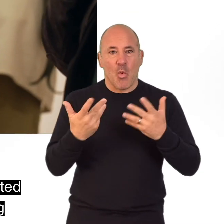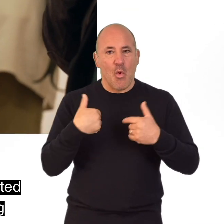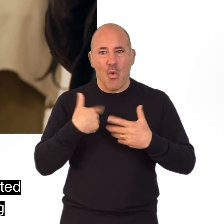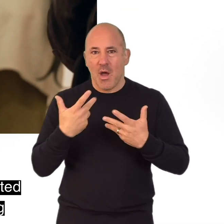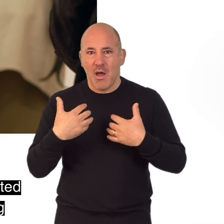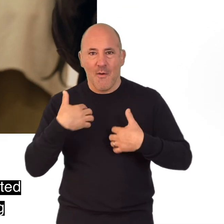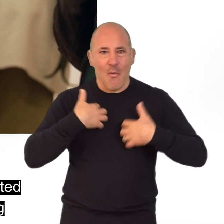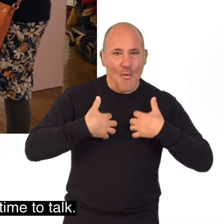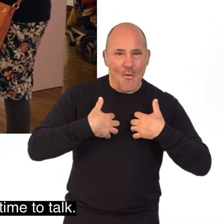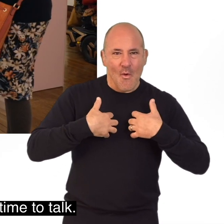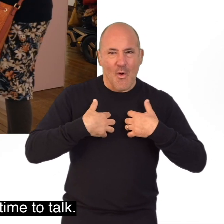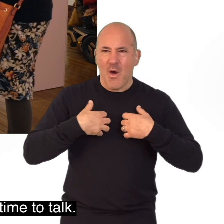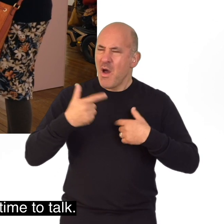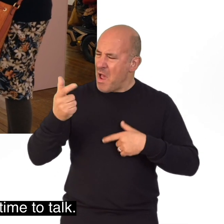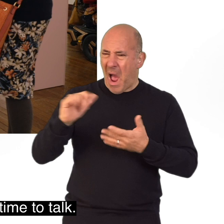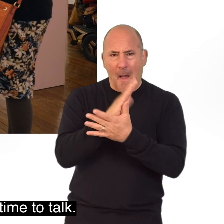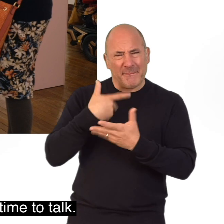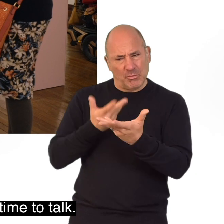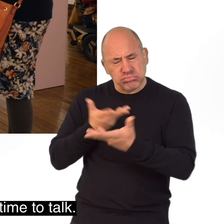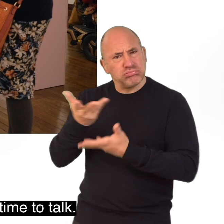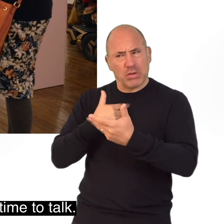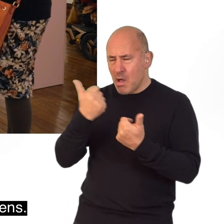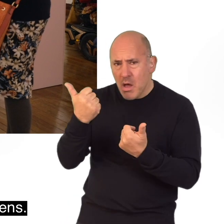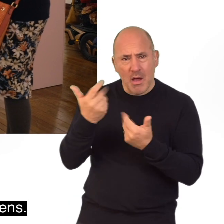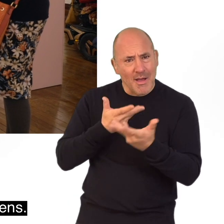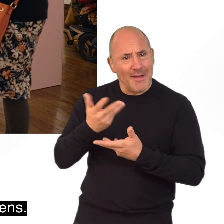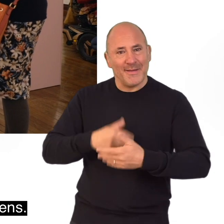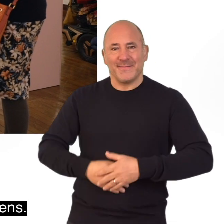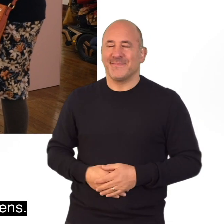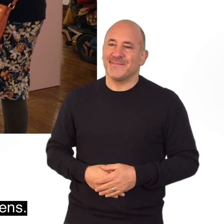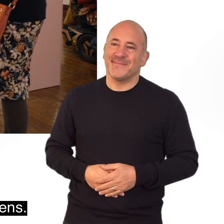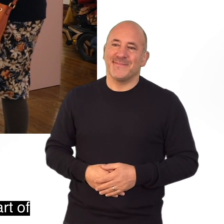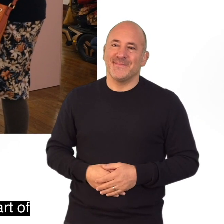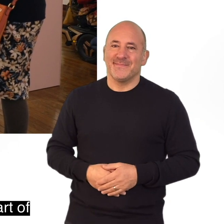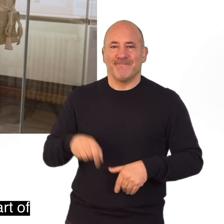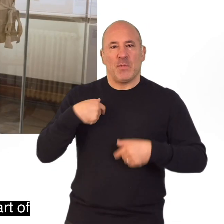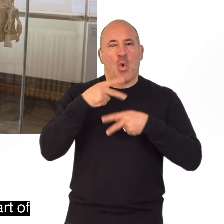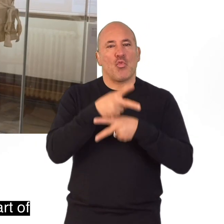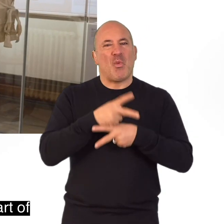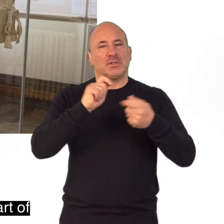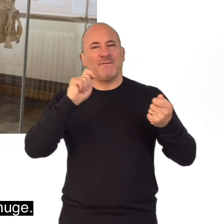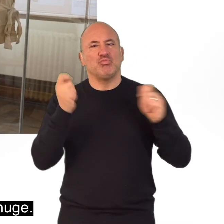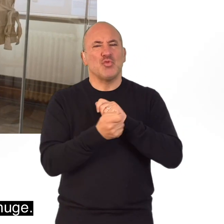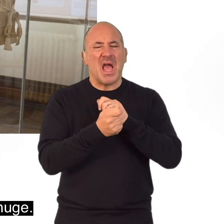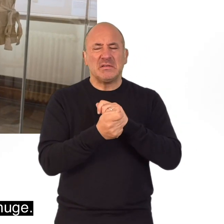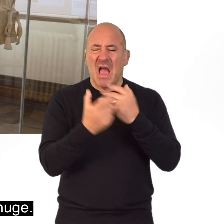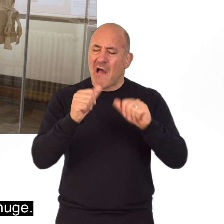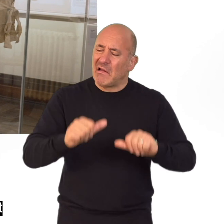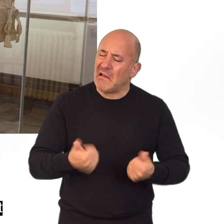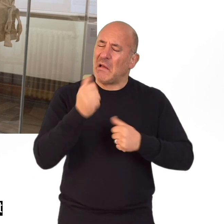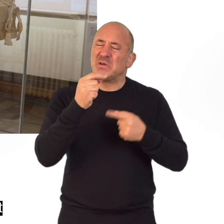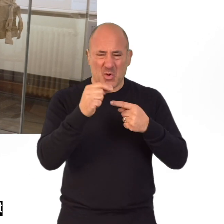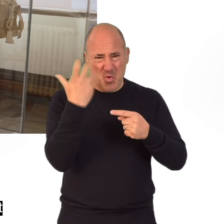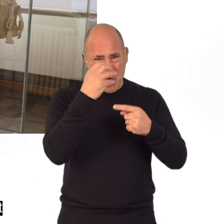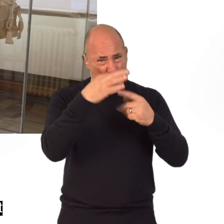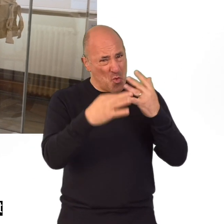It made life interesting, and he always seemed to have time to talk. The show opens. The benefits of being part of Curating for Change are huge. Trying